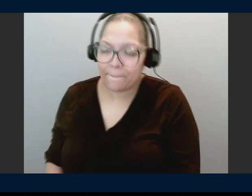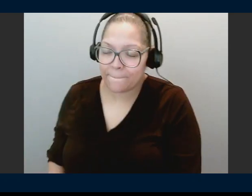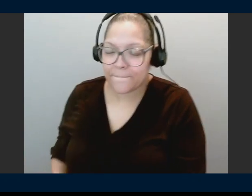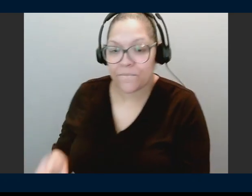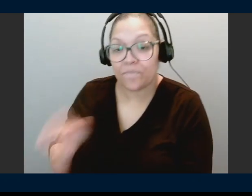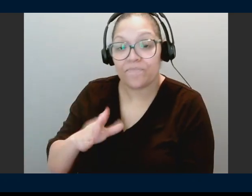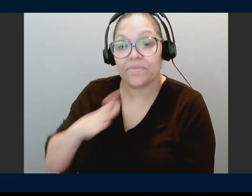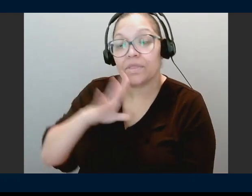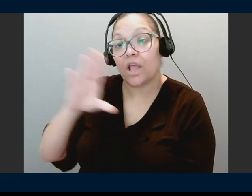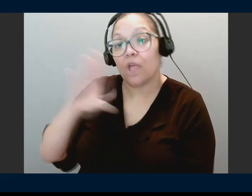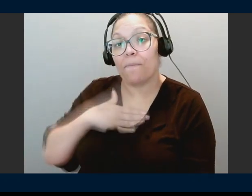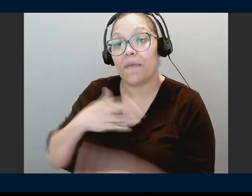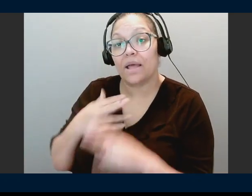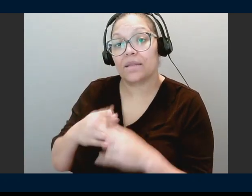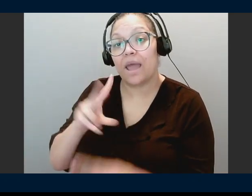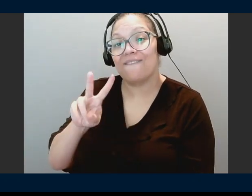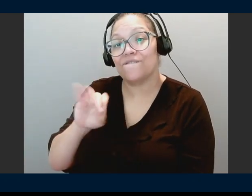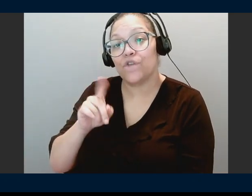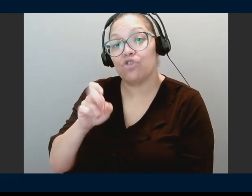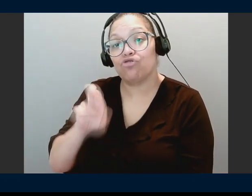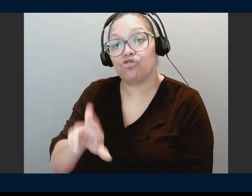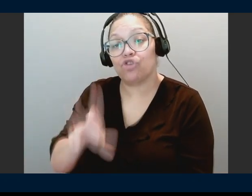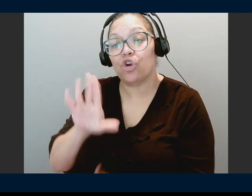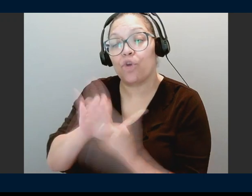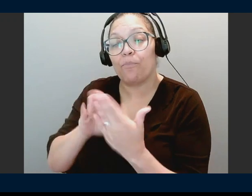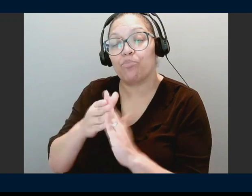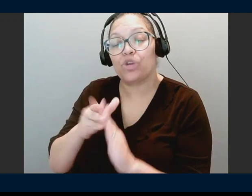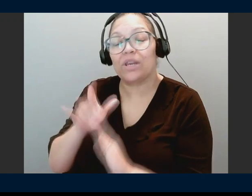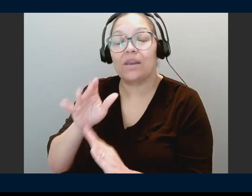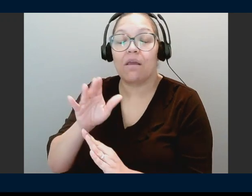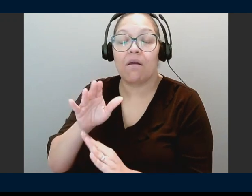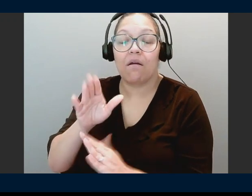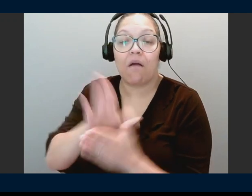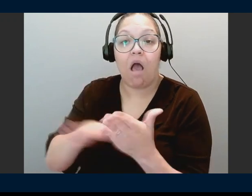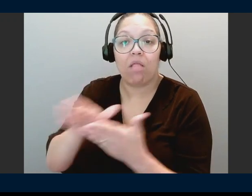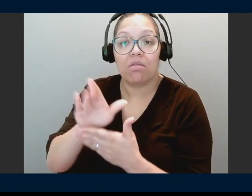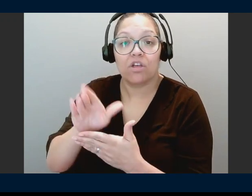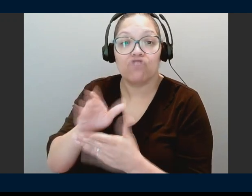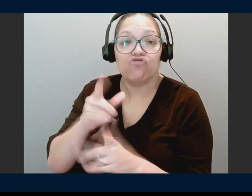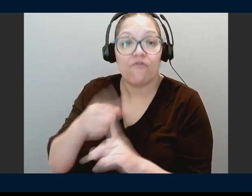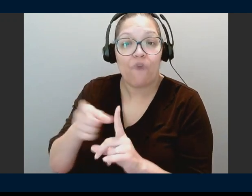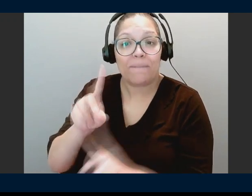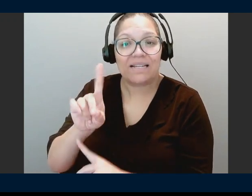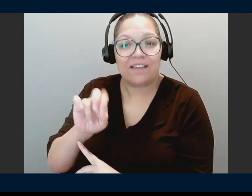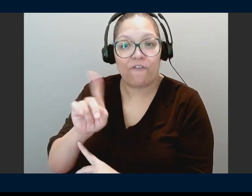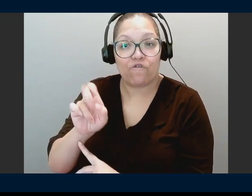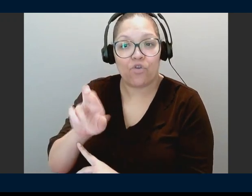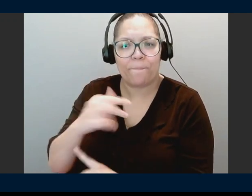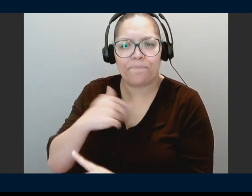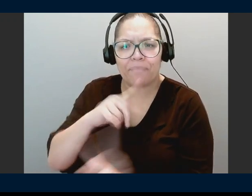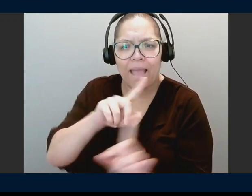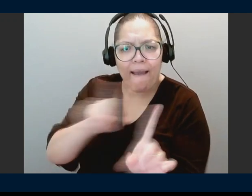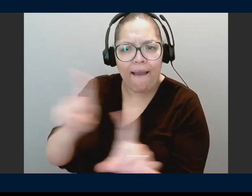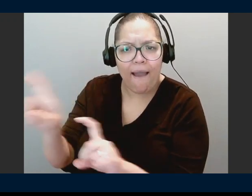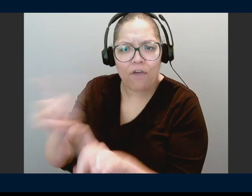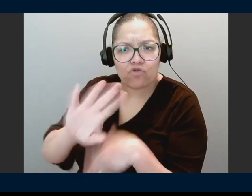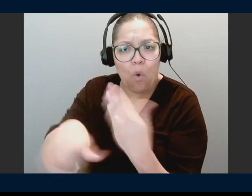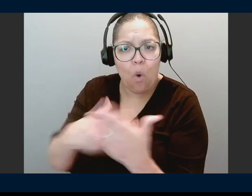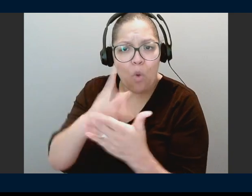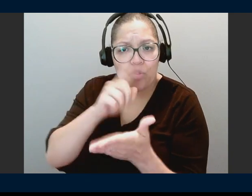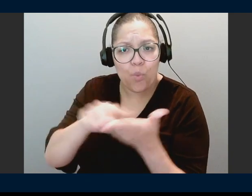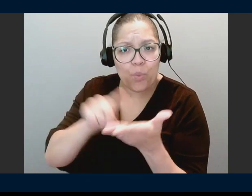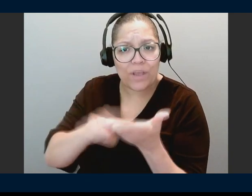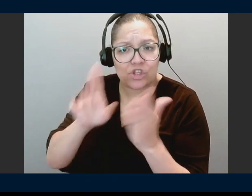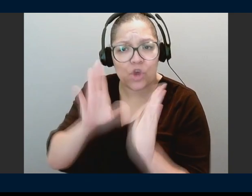Hello, my name is Victor from the Community College of Denver. I wanted to ask all of the researchers, what is the importance